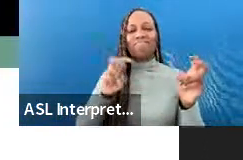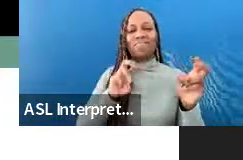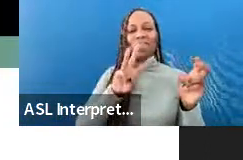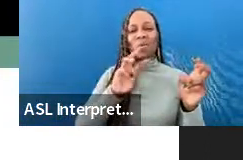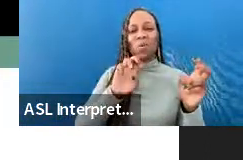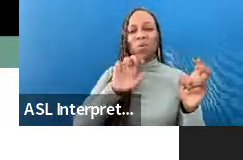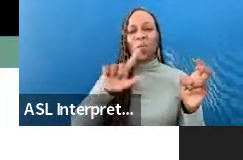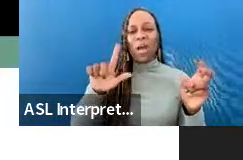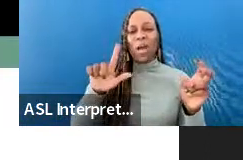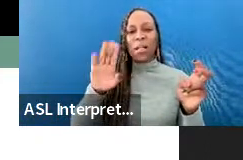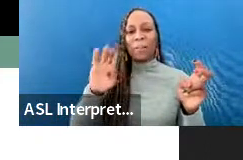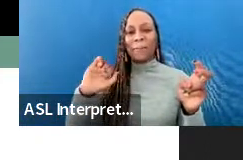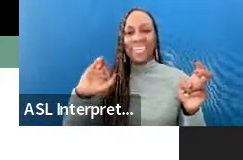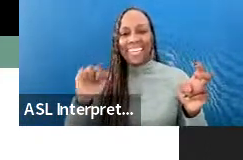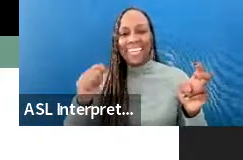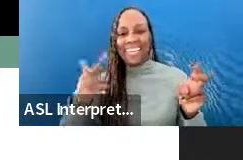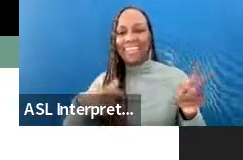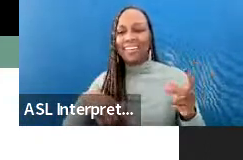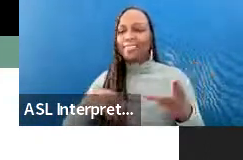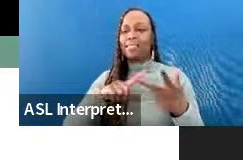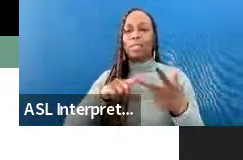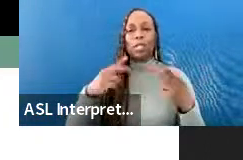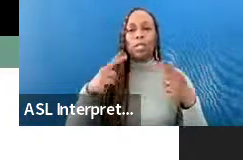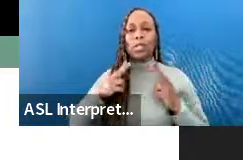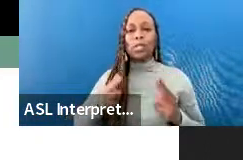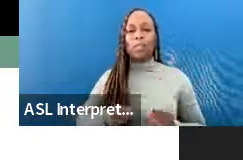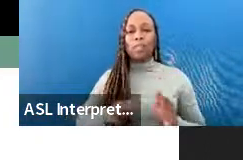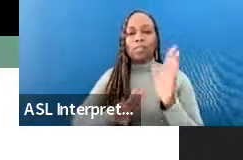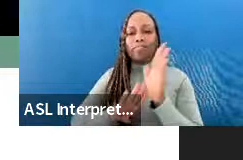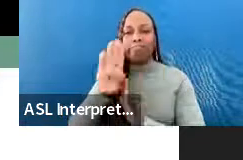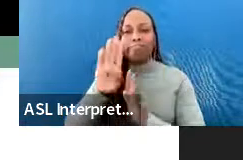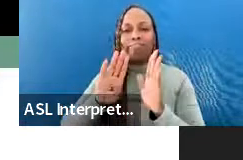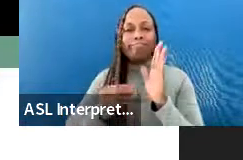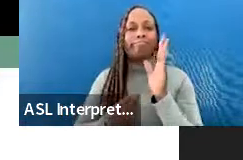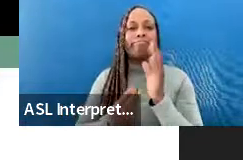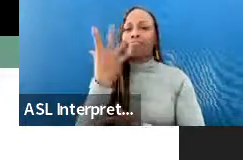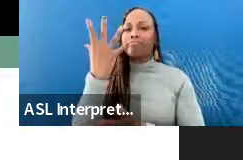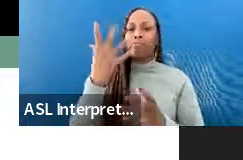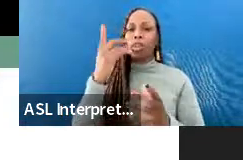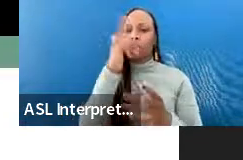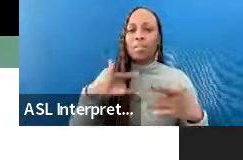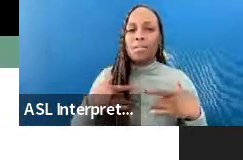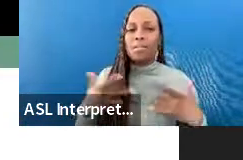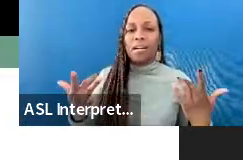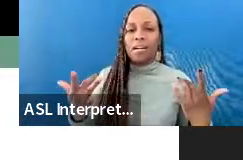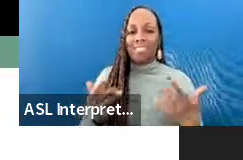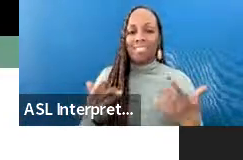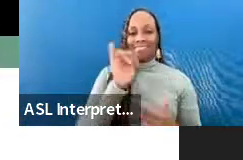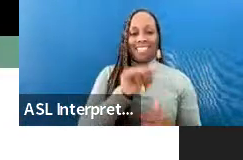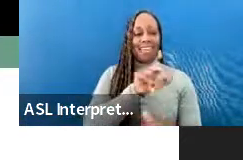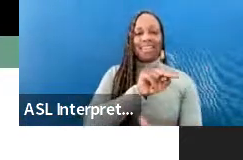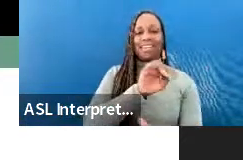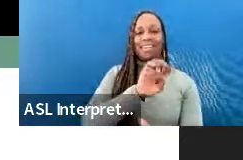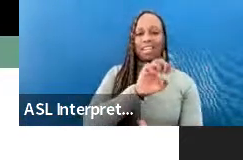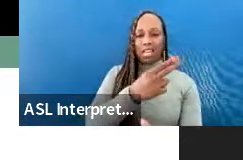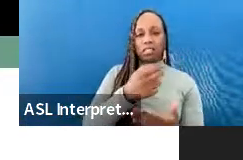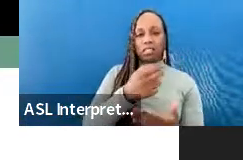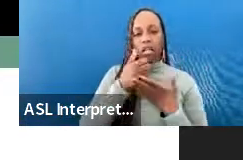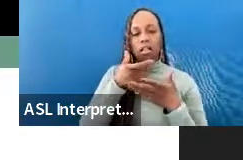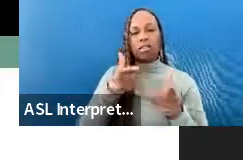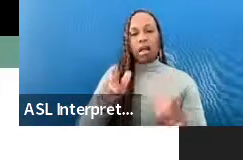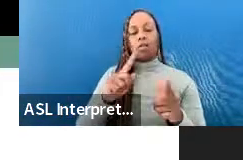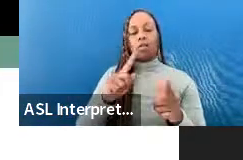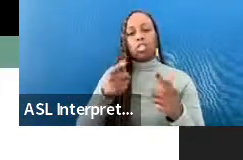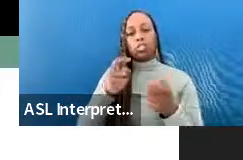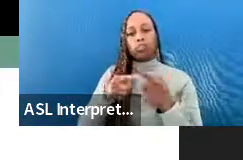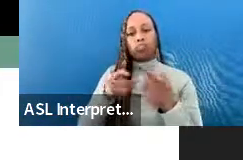human flourishing? And that the NEH has given us a chance to ask that question on